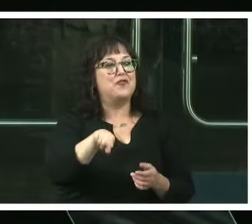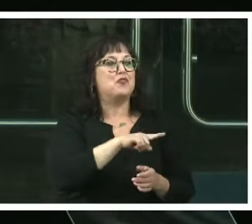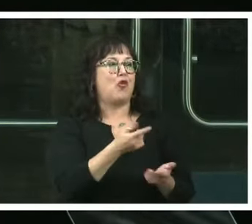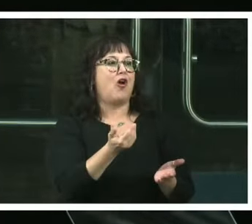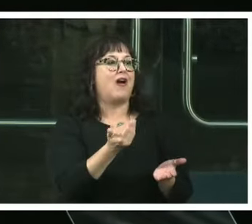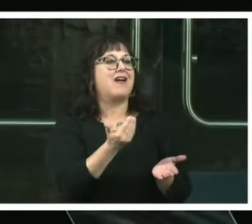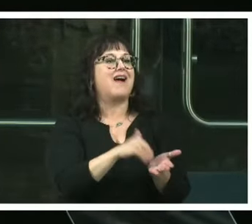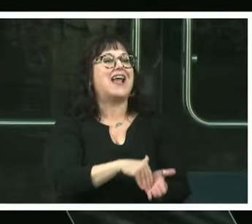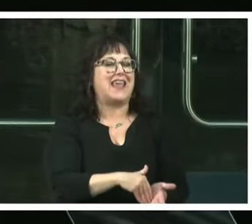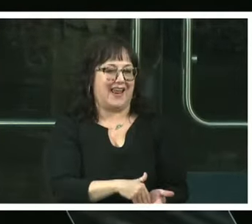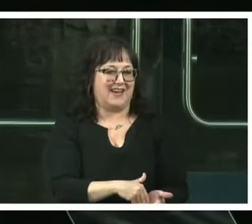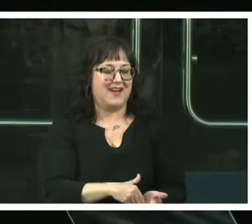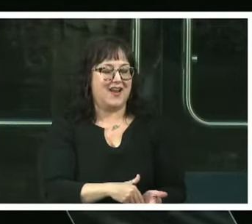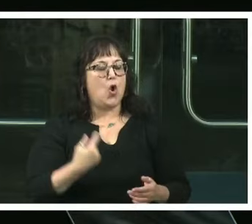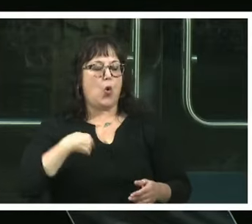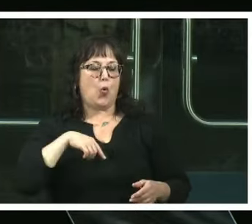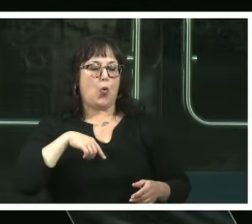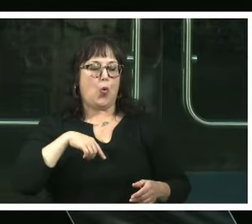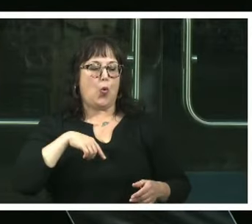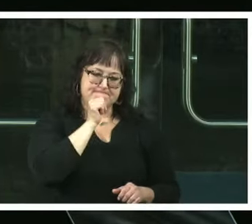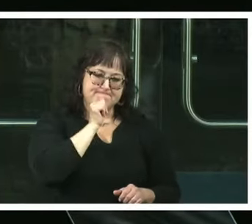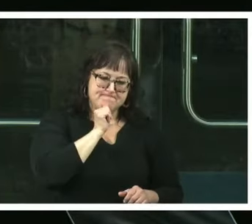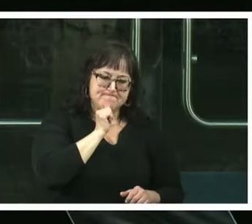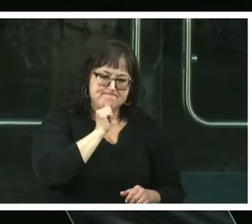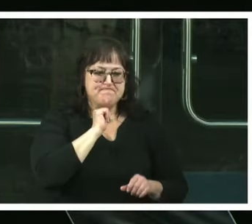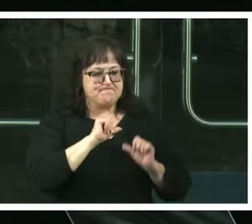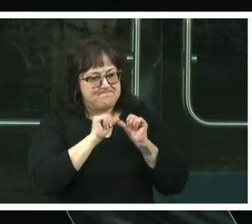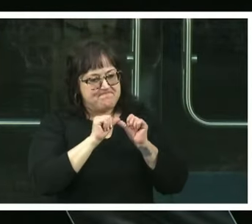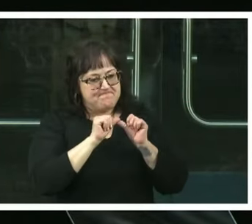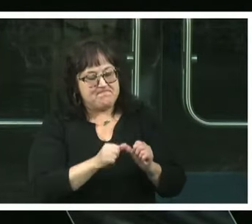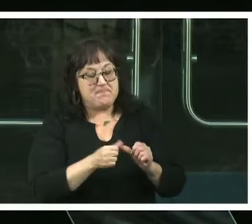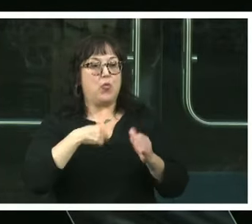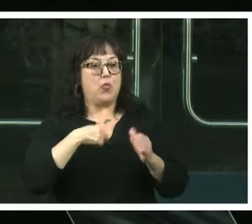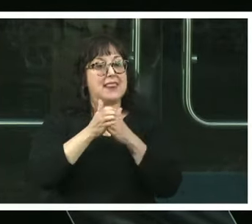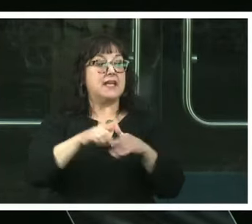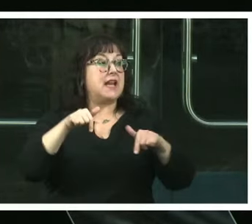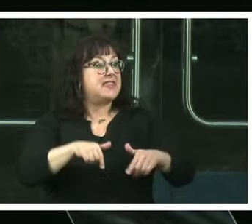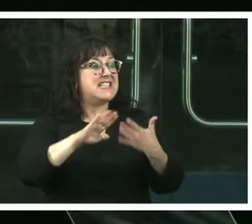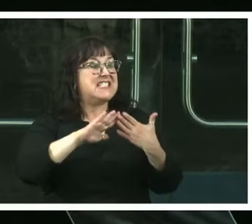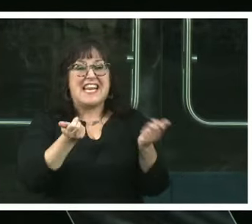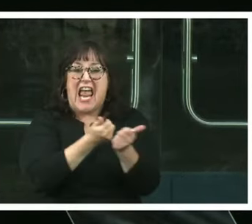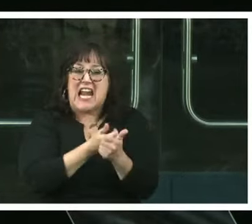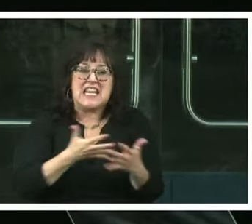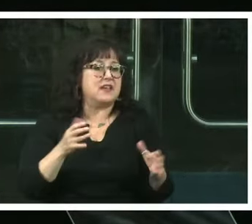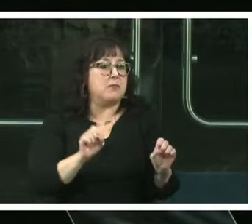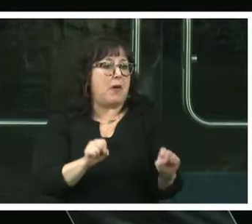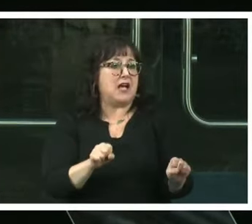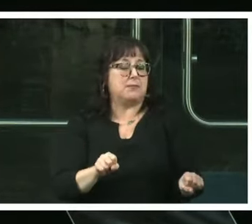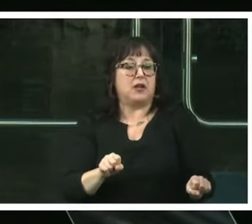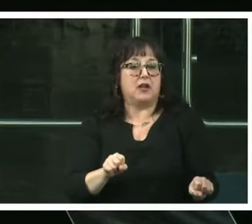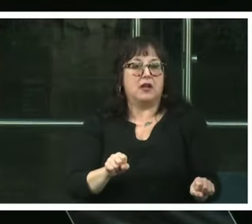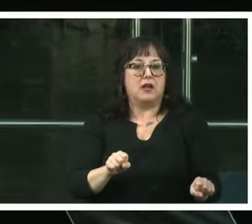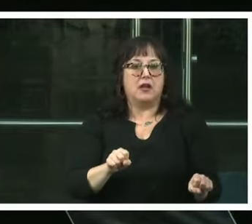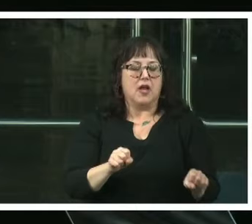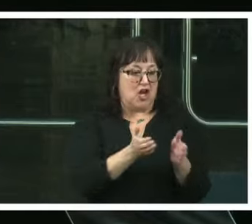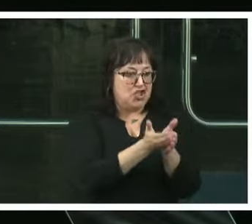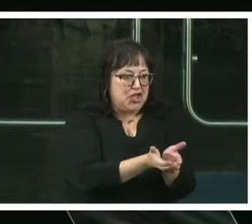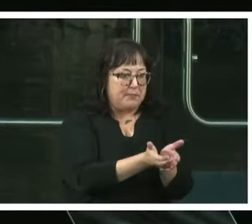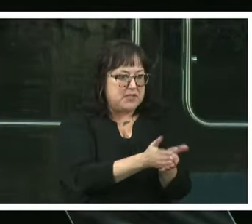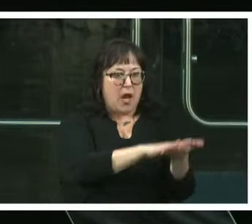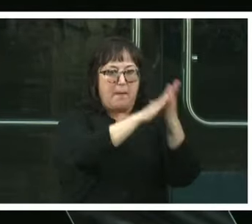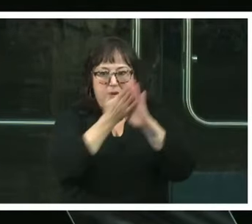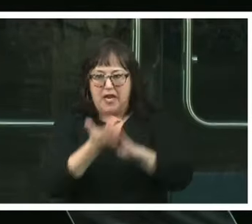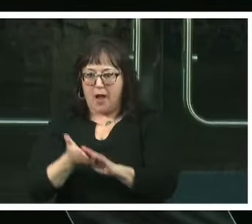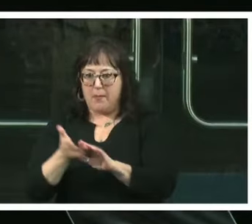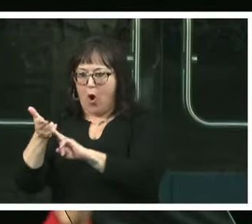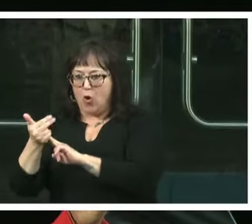endure. We adapt. We lead. In this city, anything is possible. We turn ships into hotels